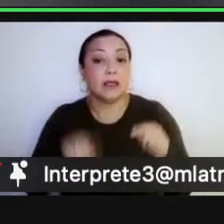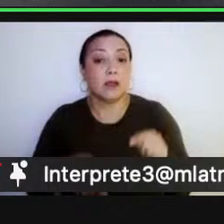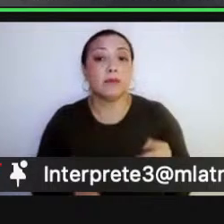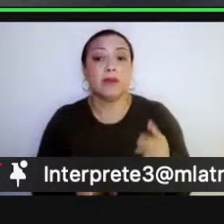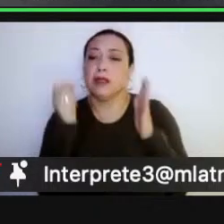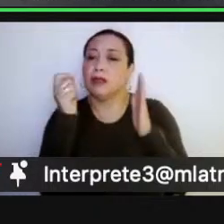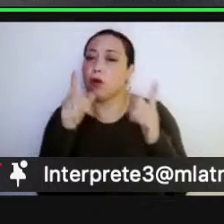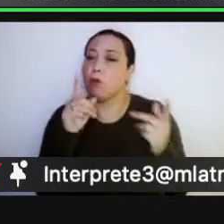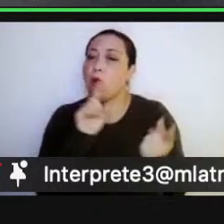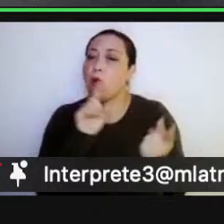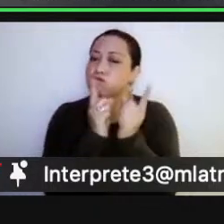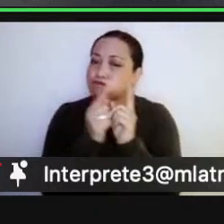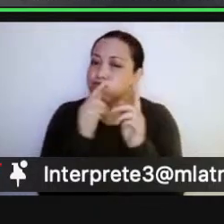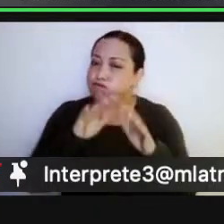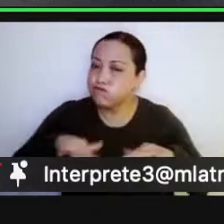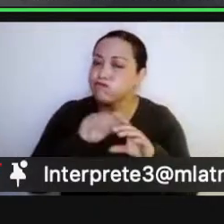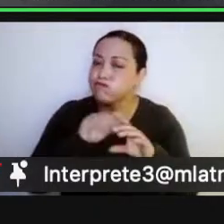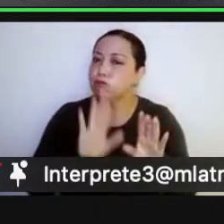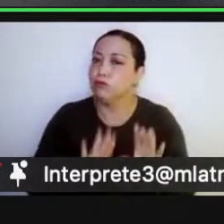and some